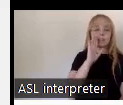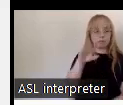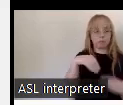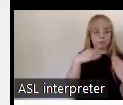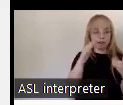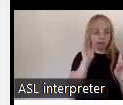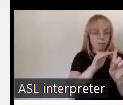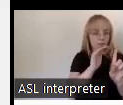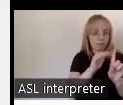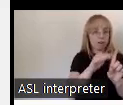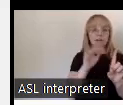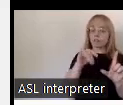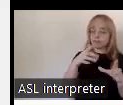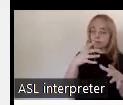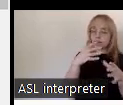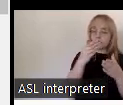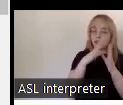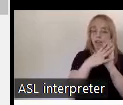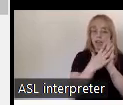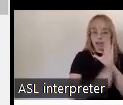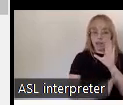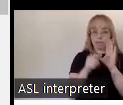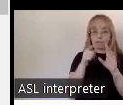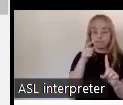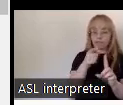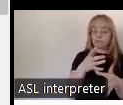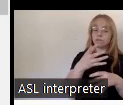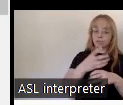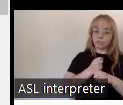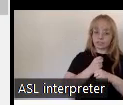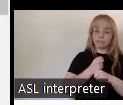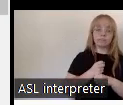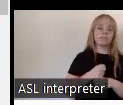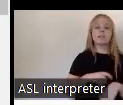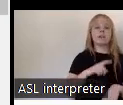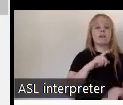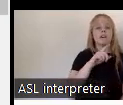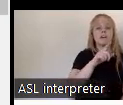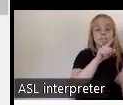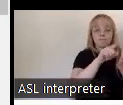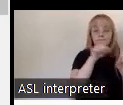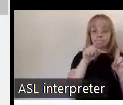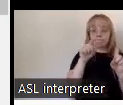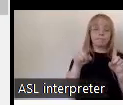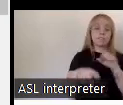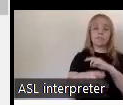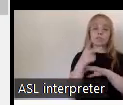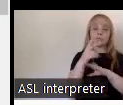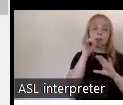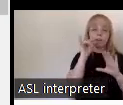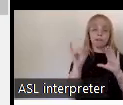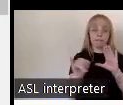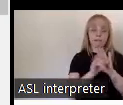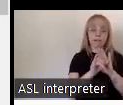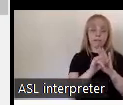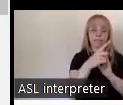they've received a copy of this. So first name and last name and birth date are two identifiers. In order to